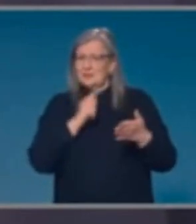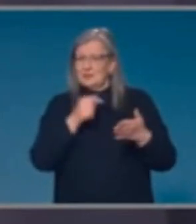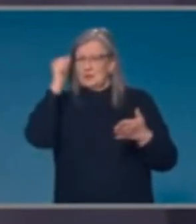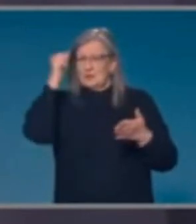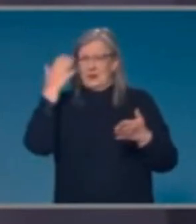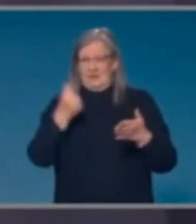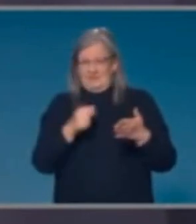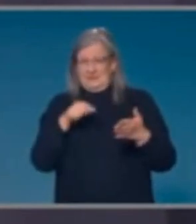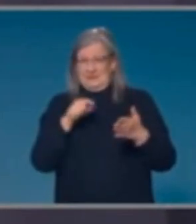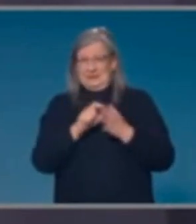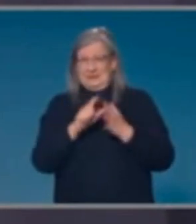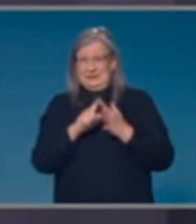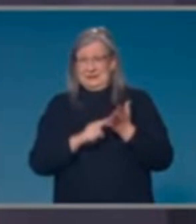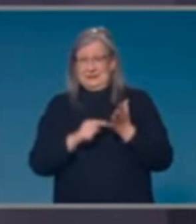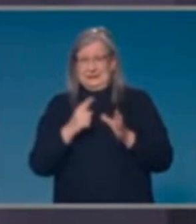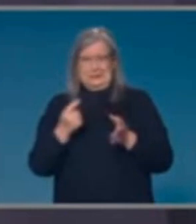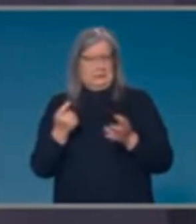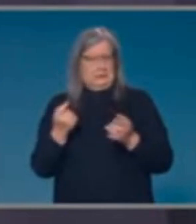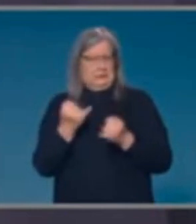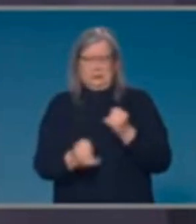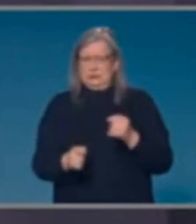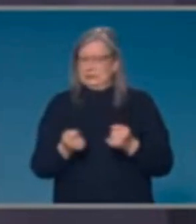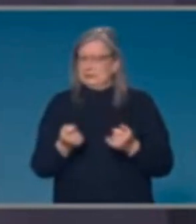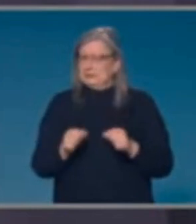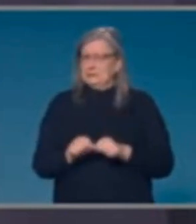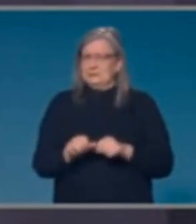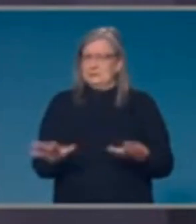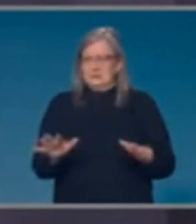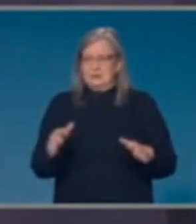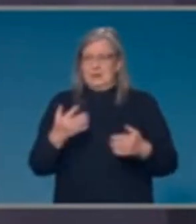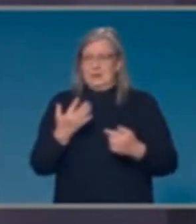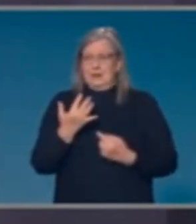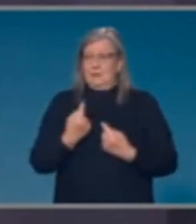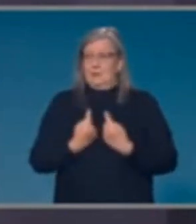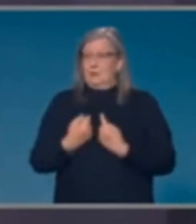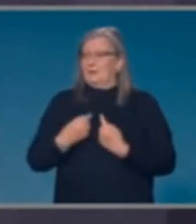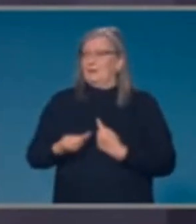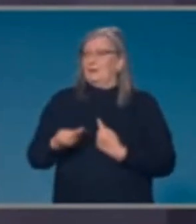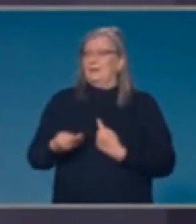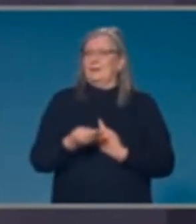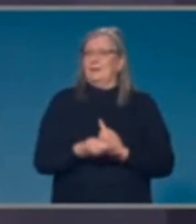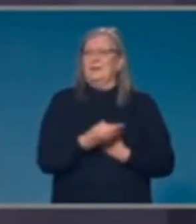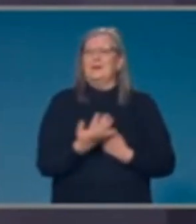infectious, the so-called R0, the underlying ability of